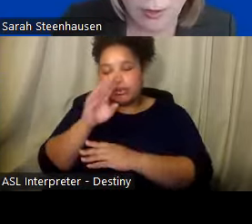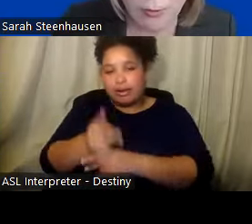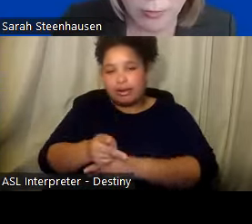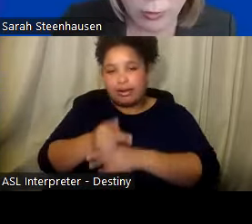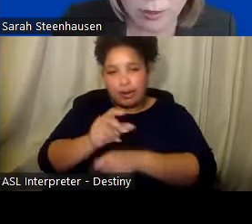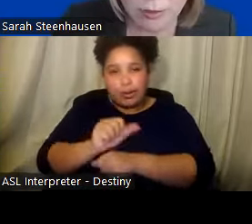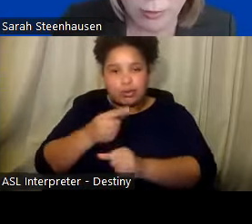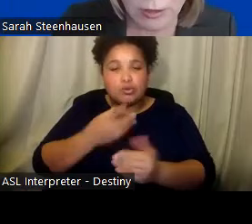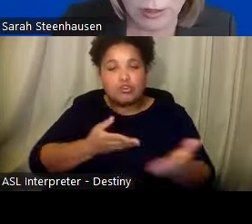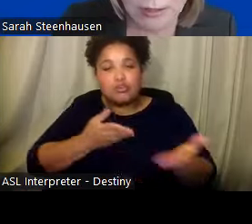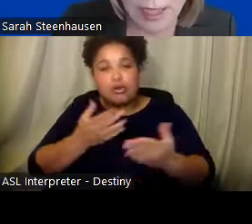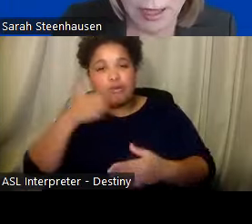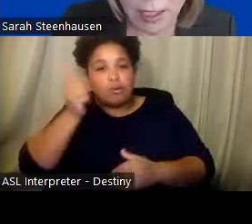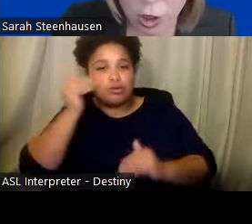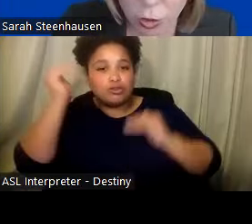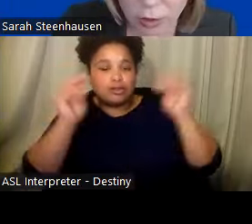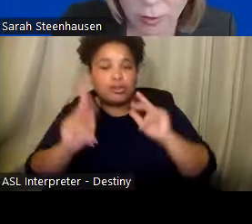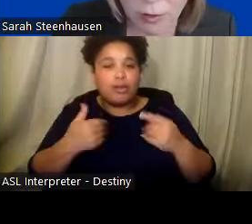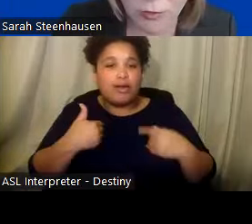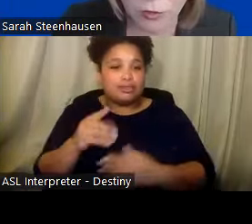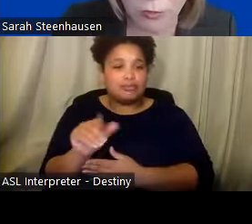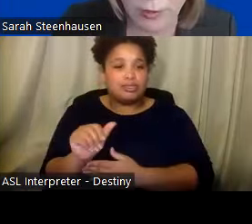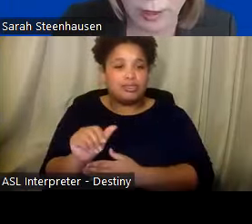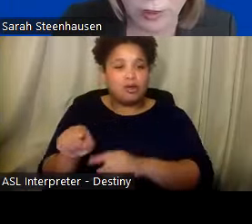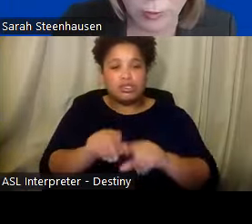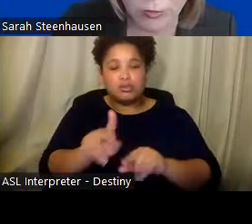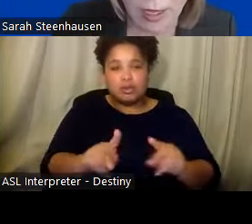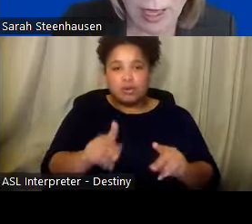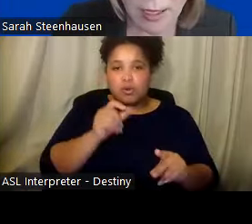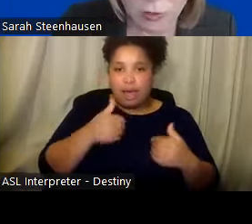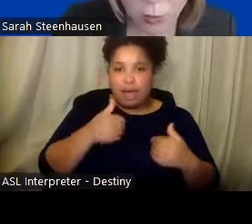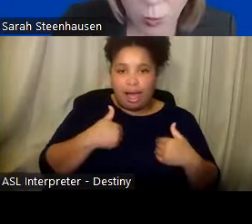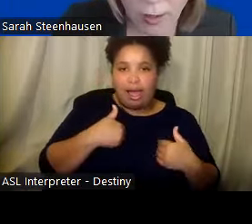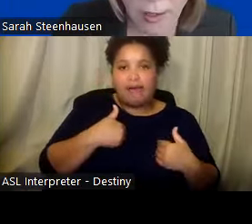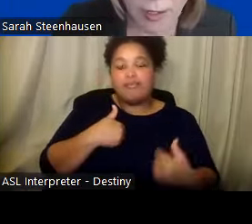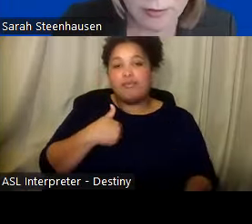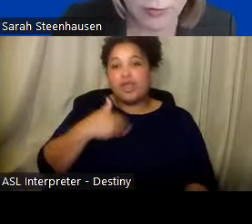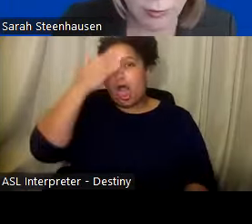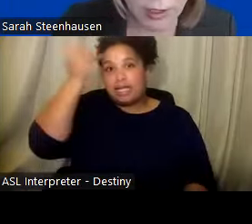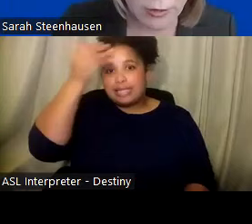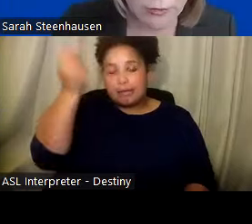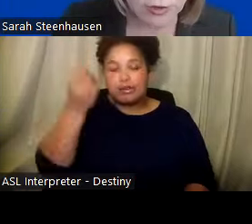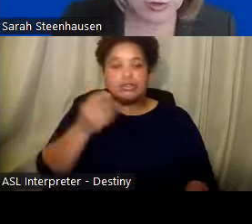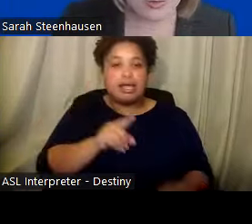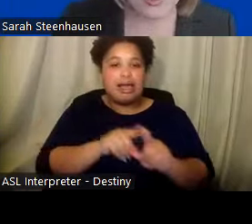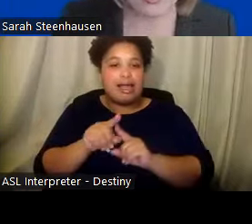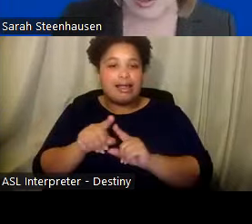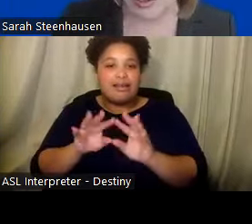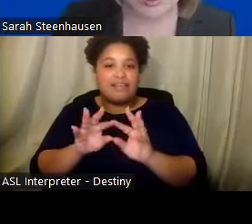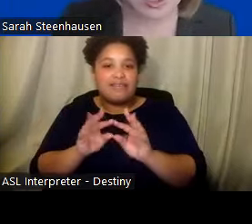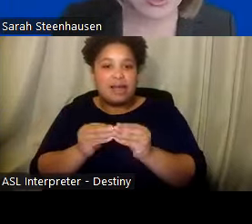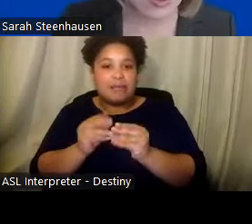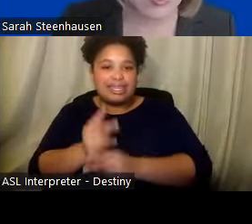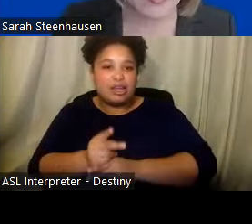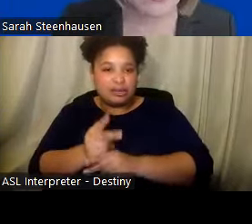adults, people with disabilities, including individuals with Alzheimer's, as well as family caregivers. So look forward